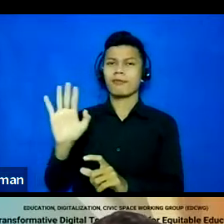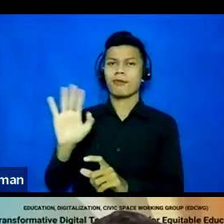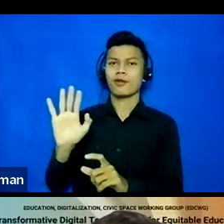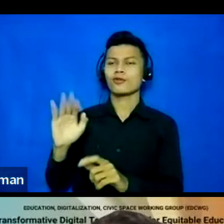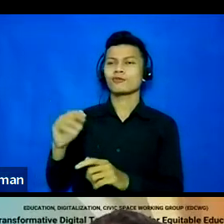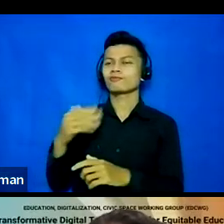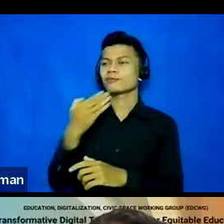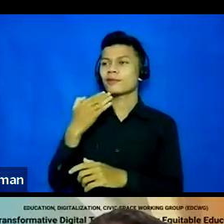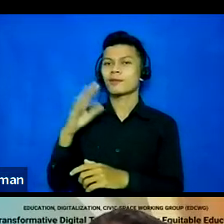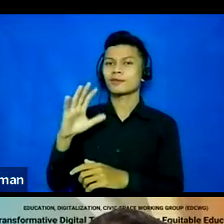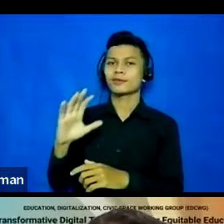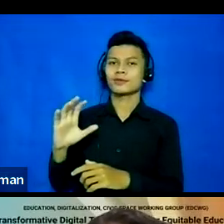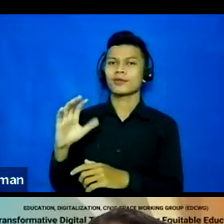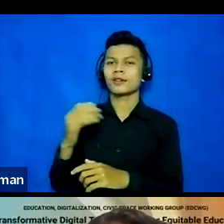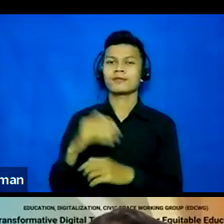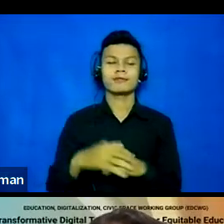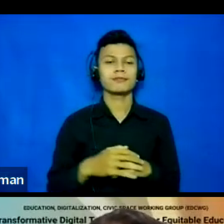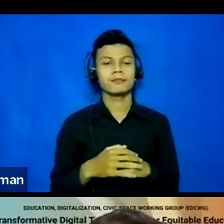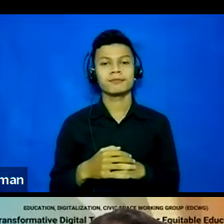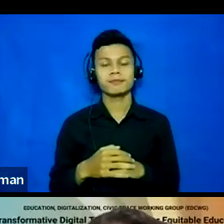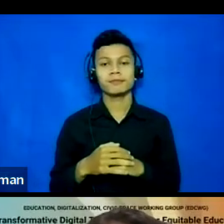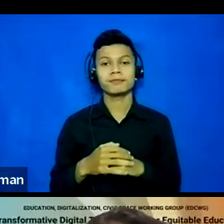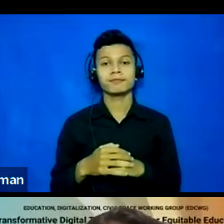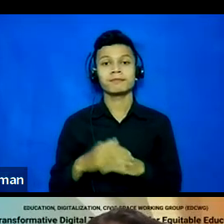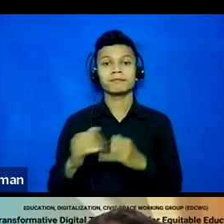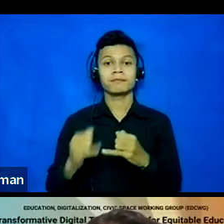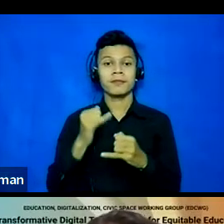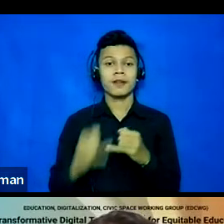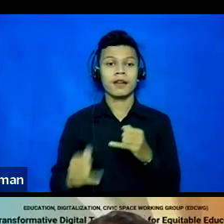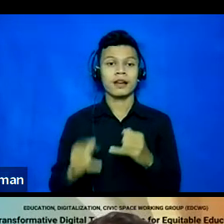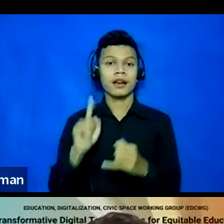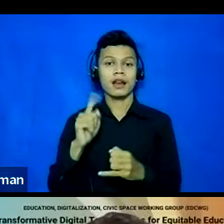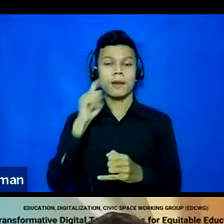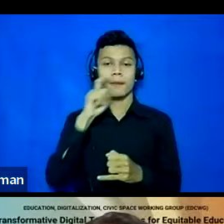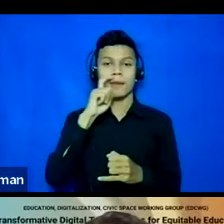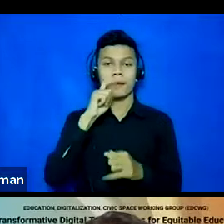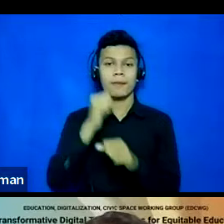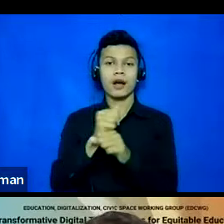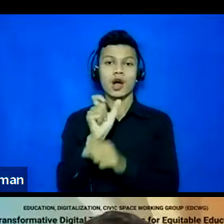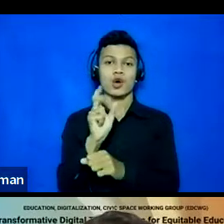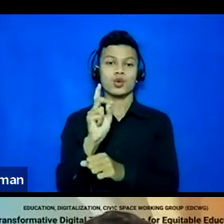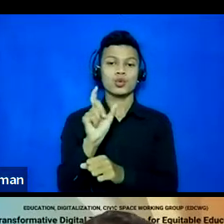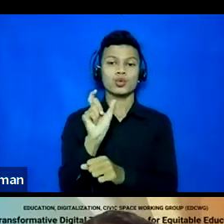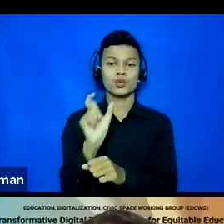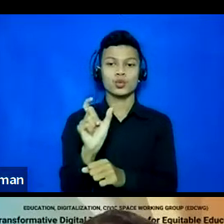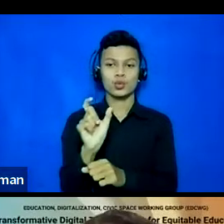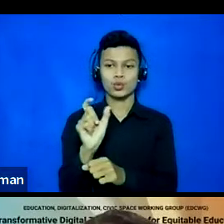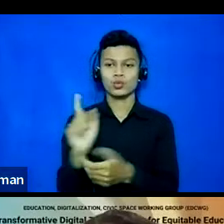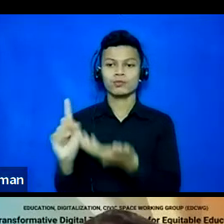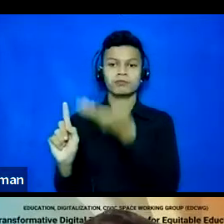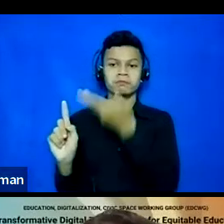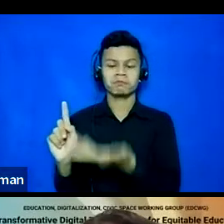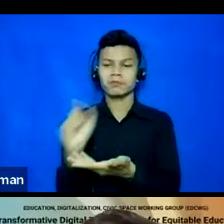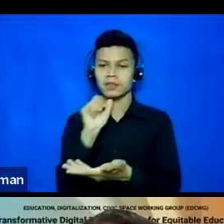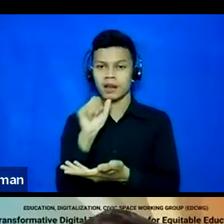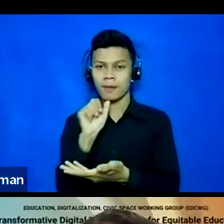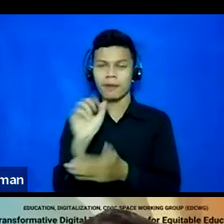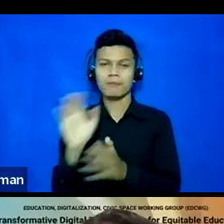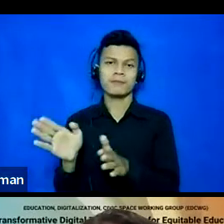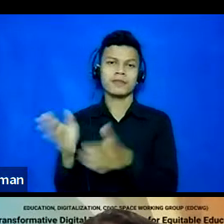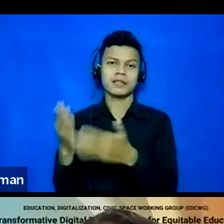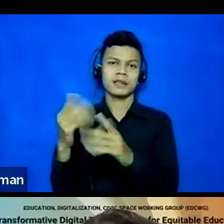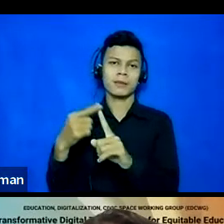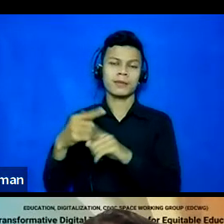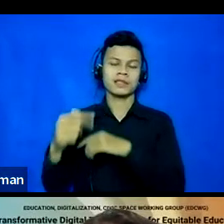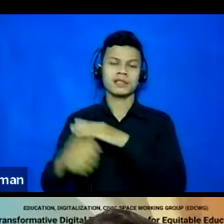afternoon. And last but not least, we have Bapak Guru Murti Kasinatan as the founder and director of IT for Change.